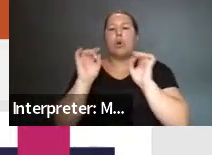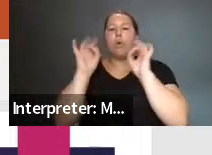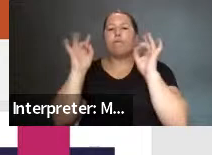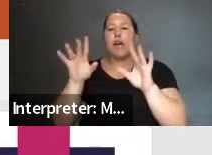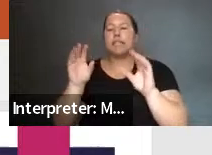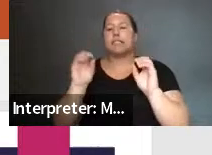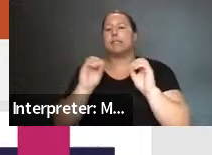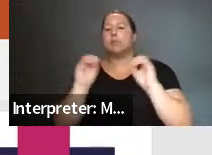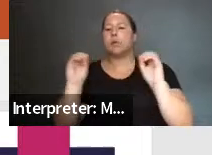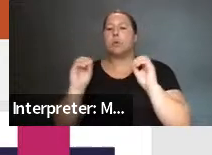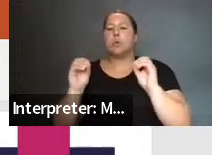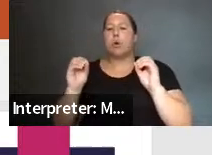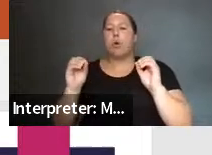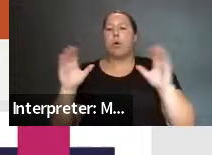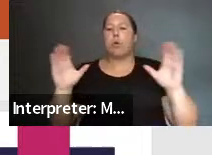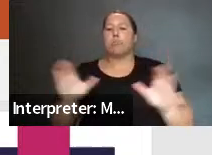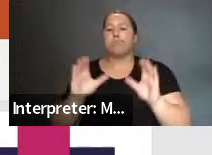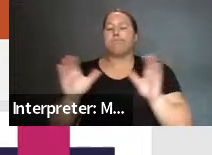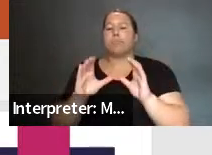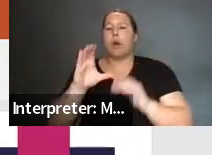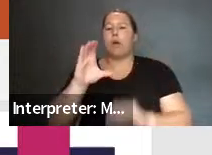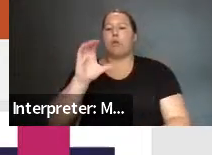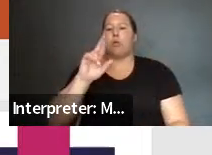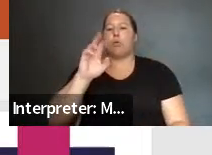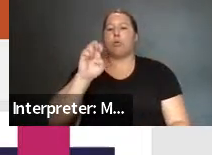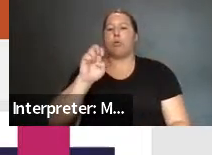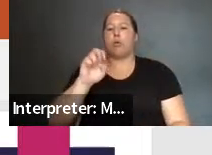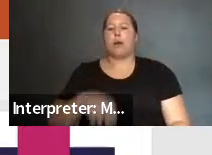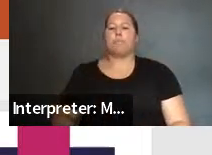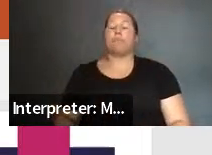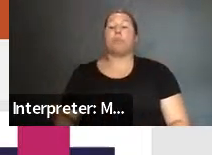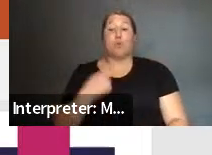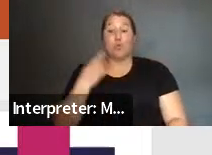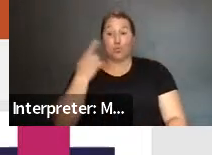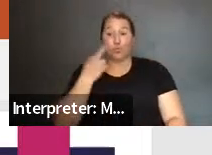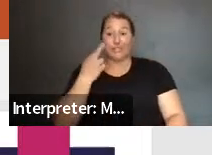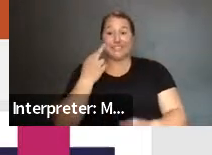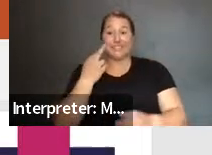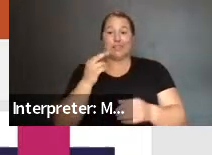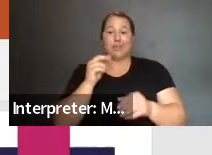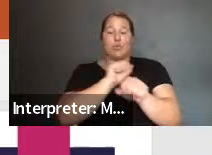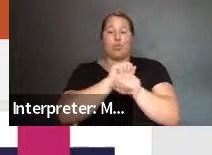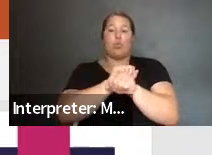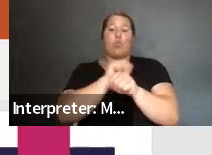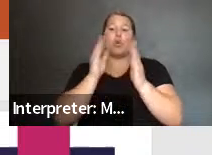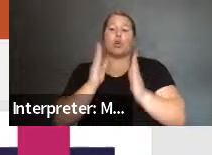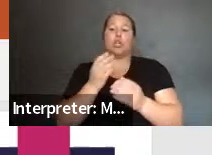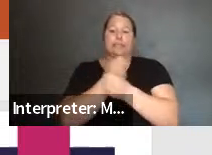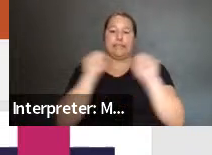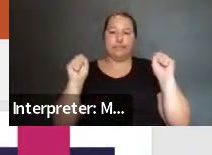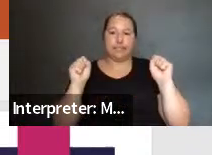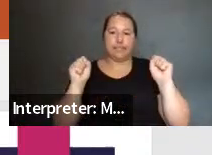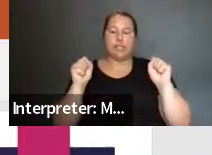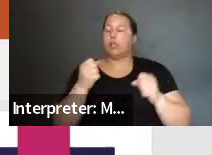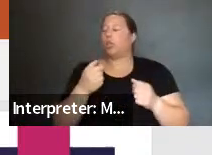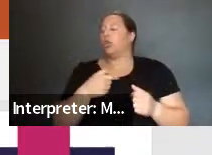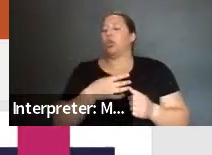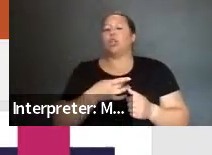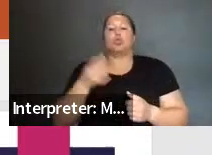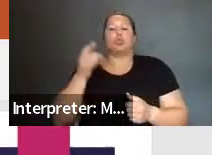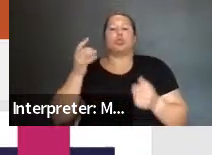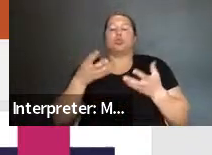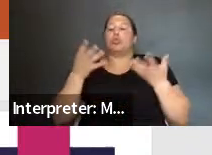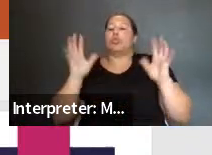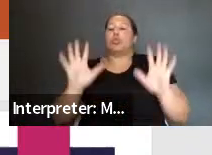scene. Why is this important? Because the safety of our employees. We do not want to dispatch our employees who are not